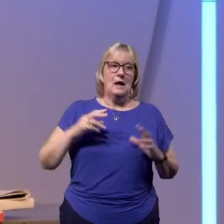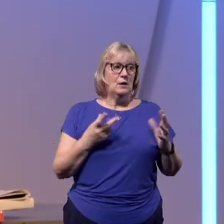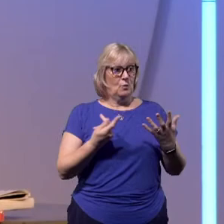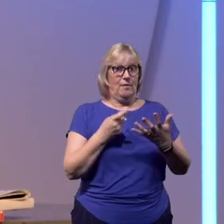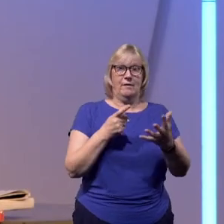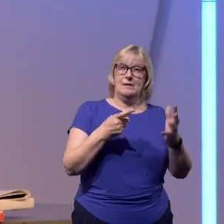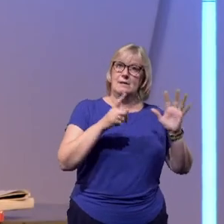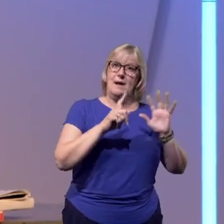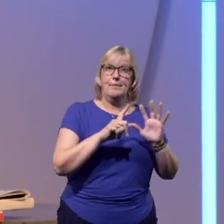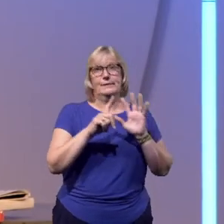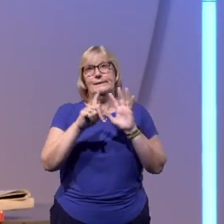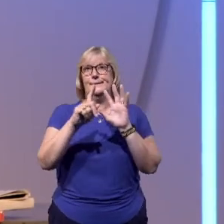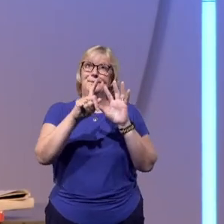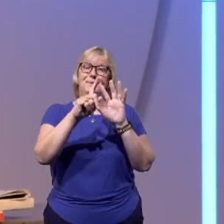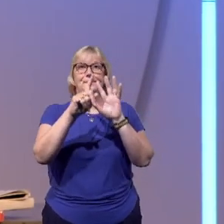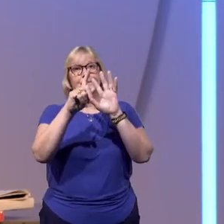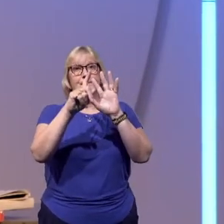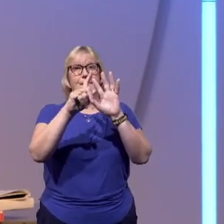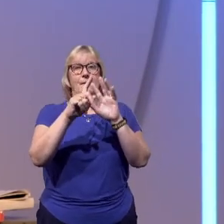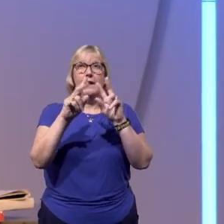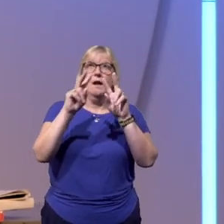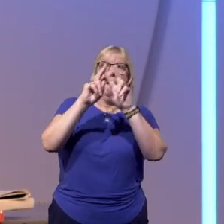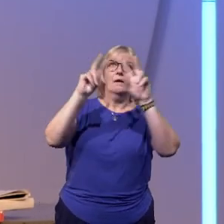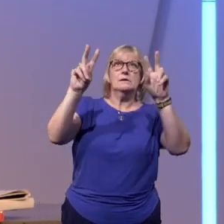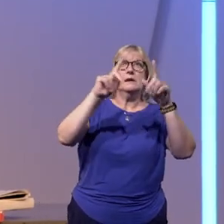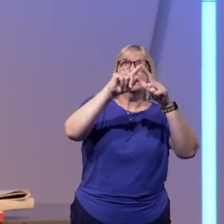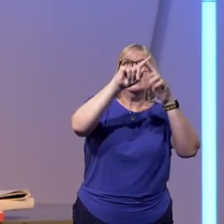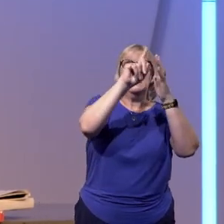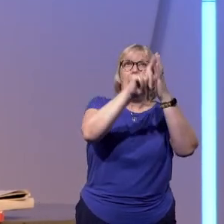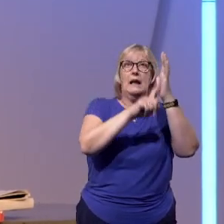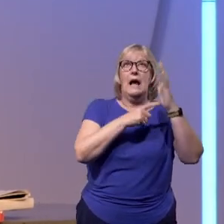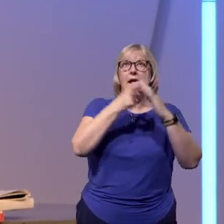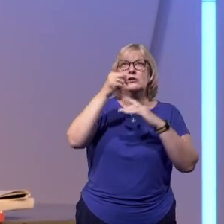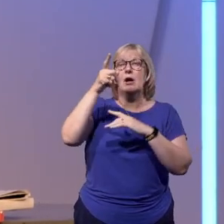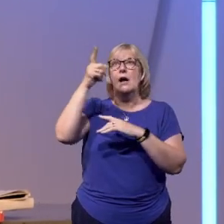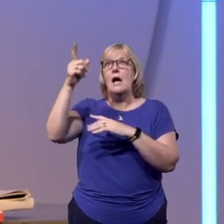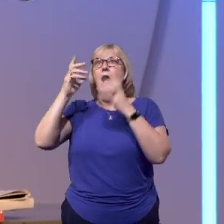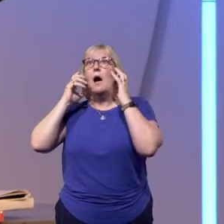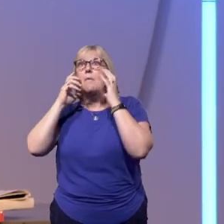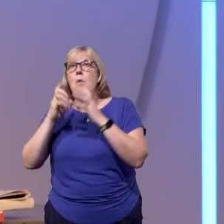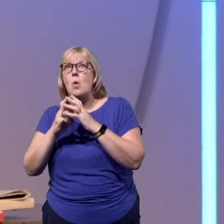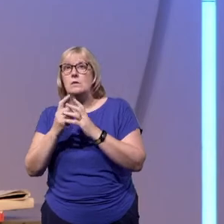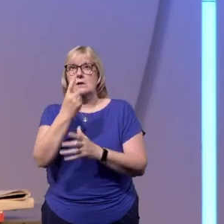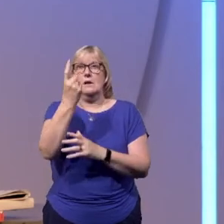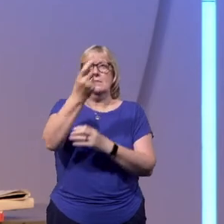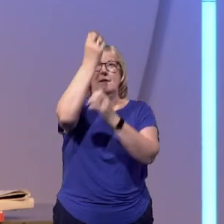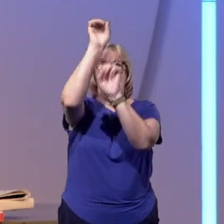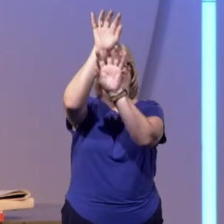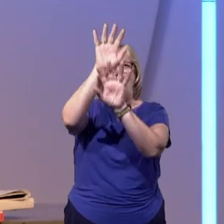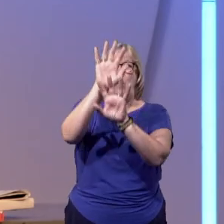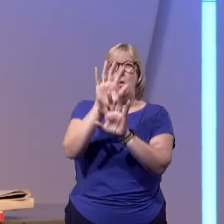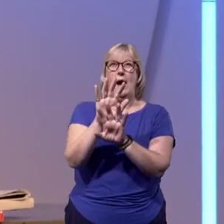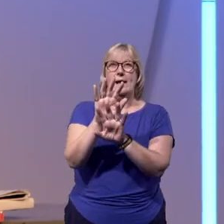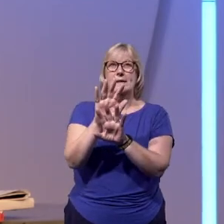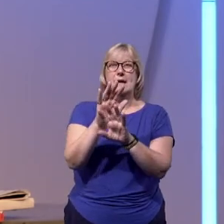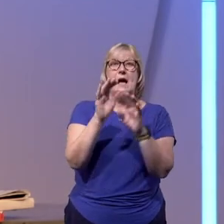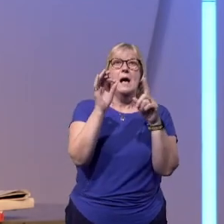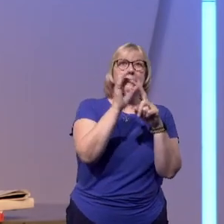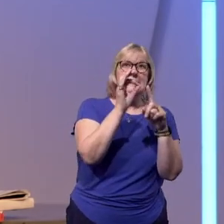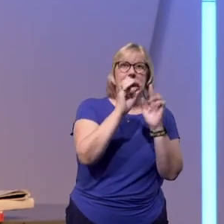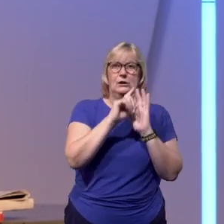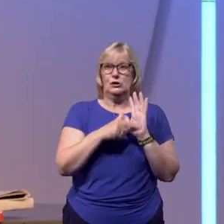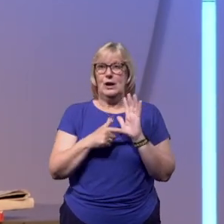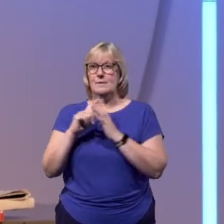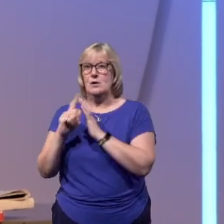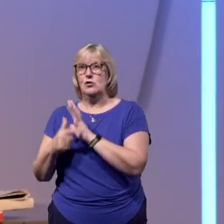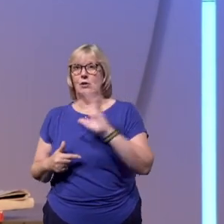after they've been up the mountain and they've seen Elijah and Moses and seen him in burning white, do you remember that? Peter, James, and John.